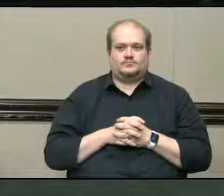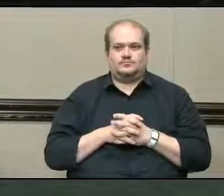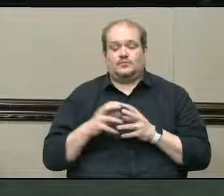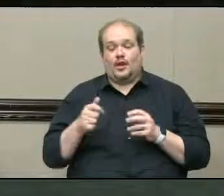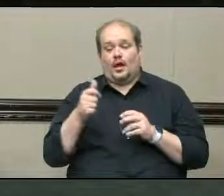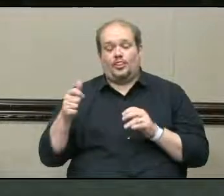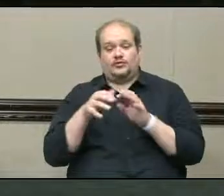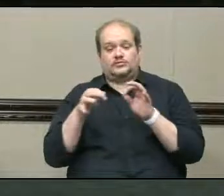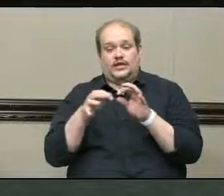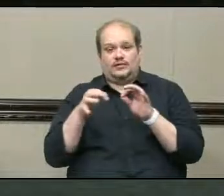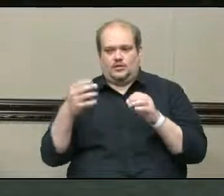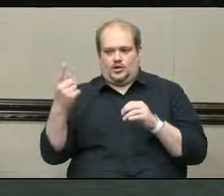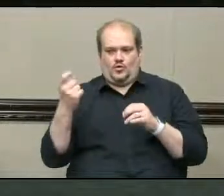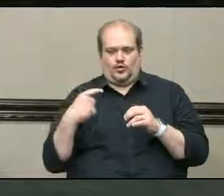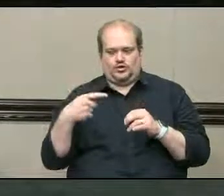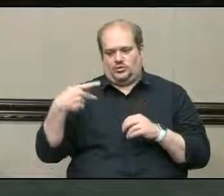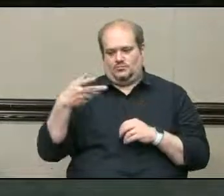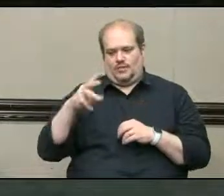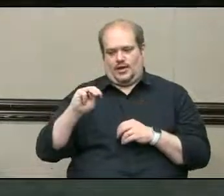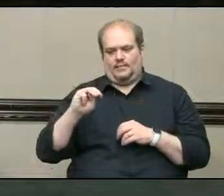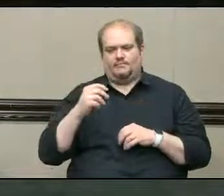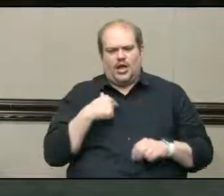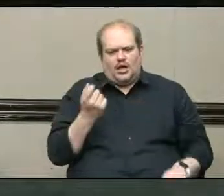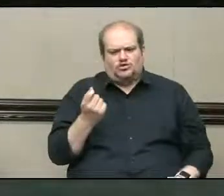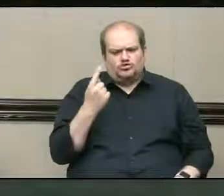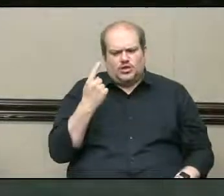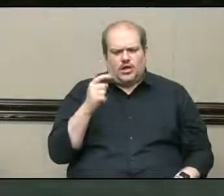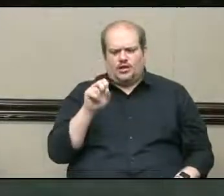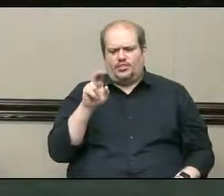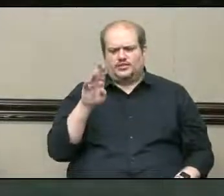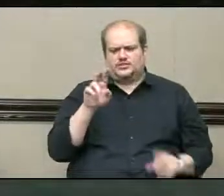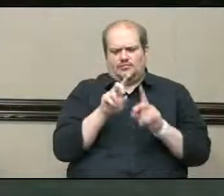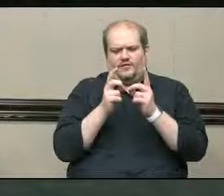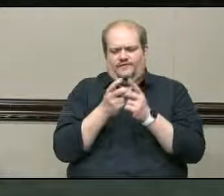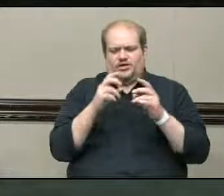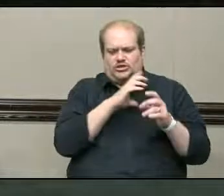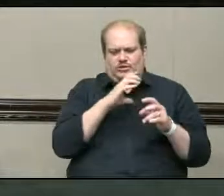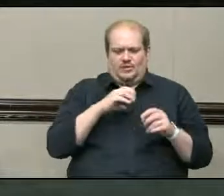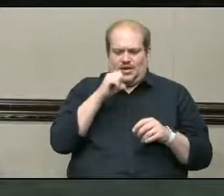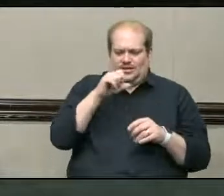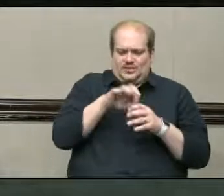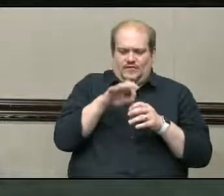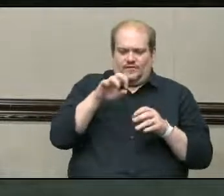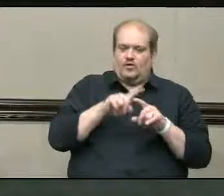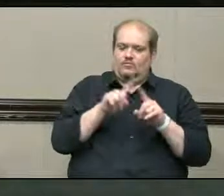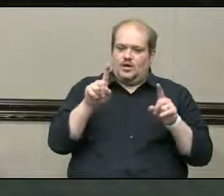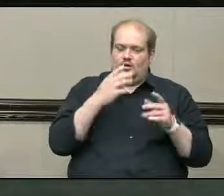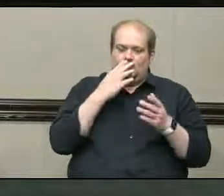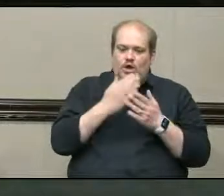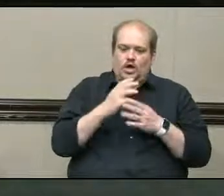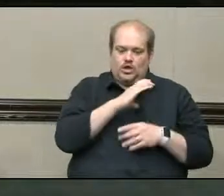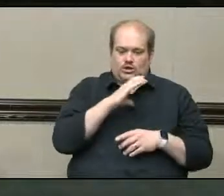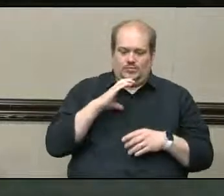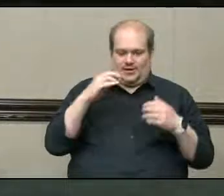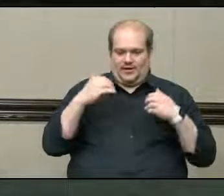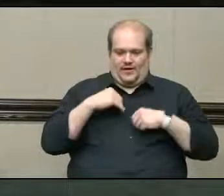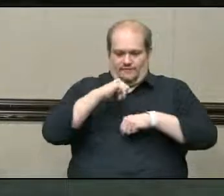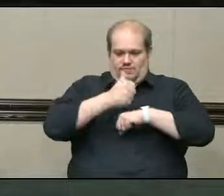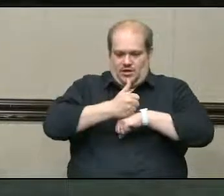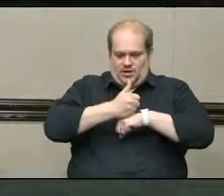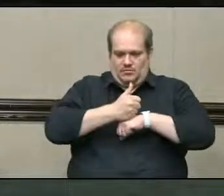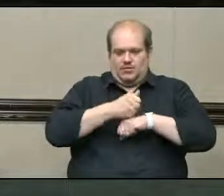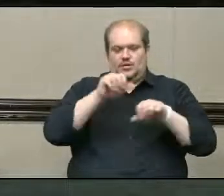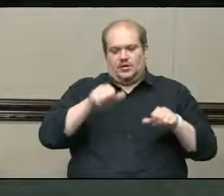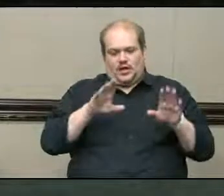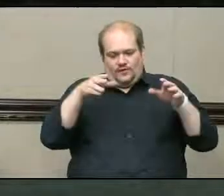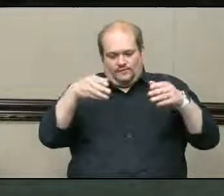Another statement question that Pam has is, I understand that the subdivision committee does not vote. However, it is a good committee to have in place so